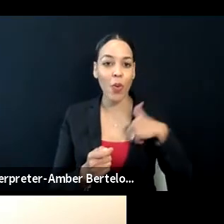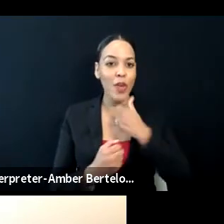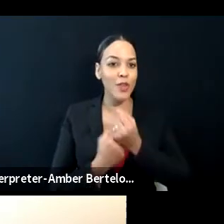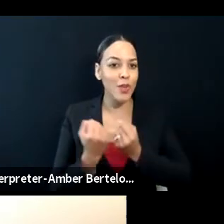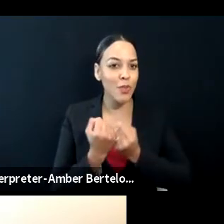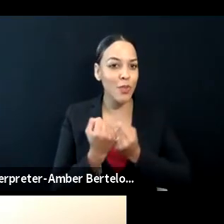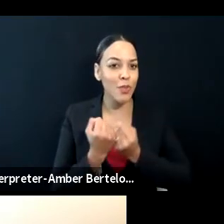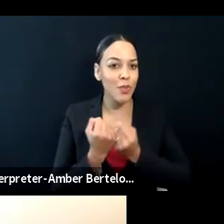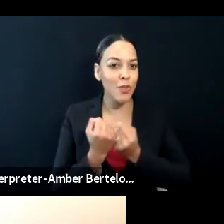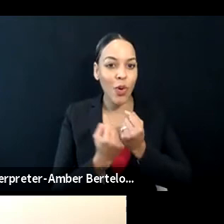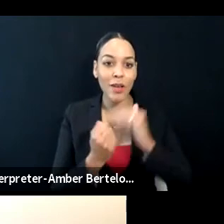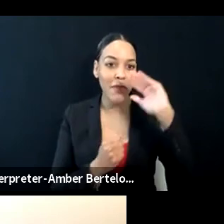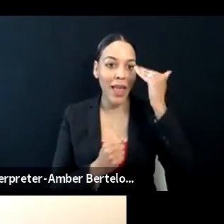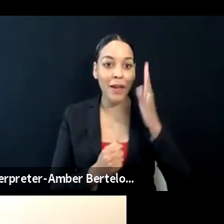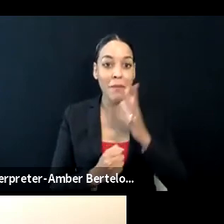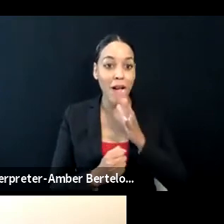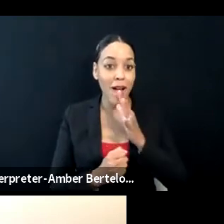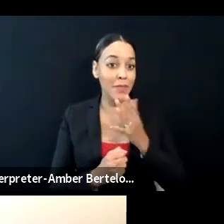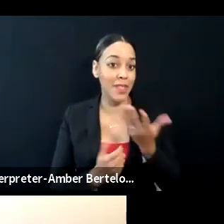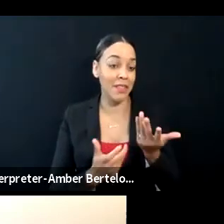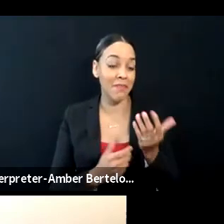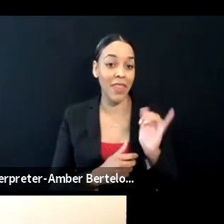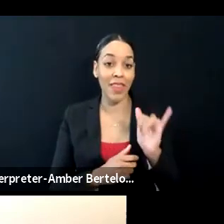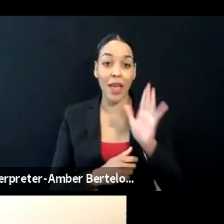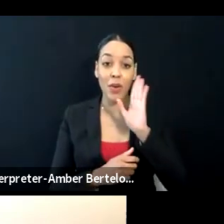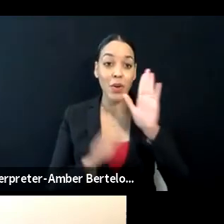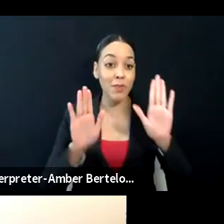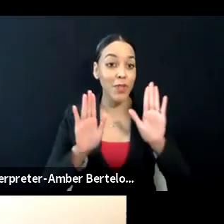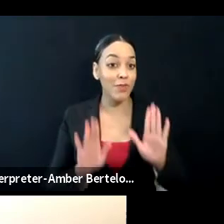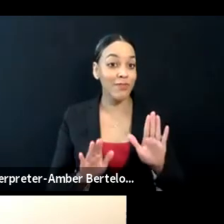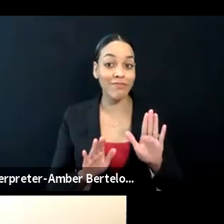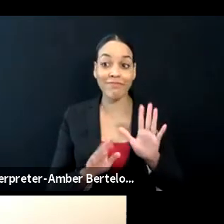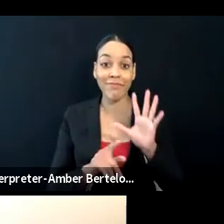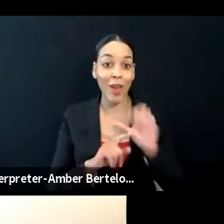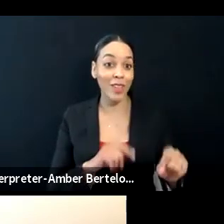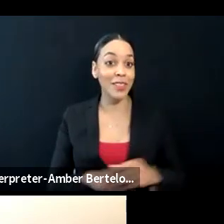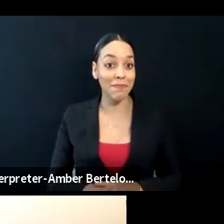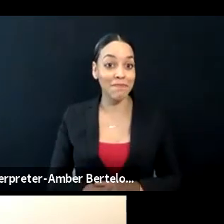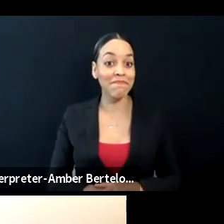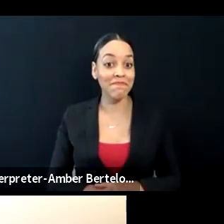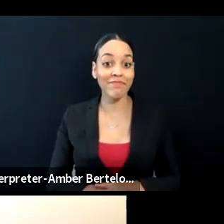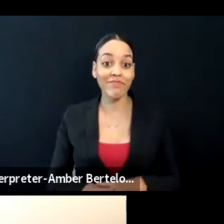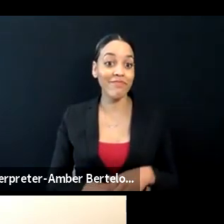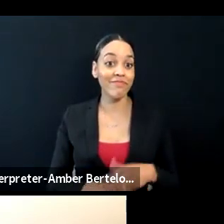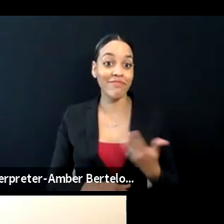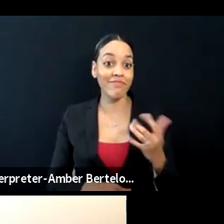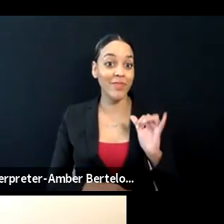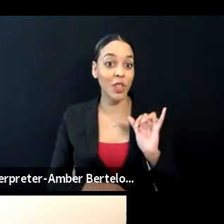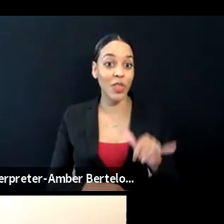Black moms and it's going to be awesome. And so